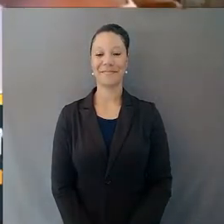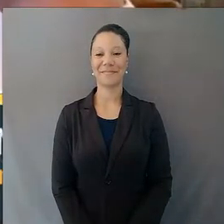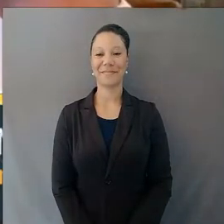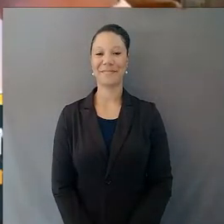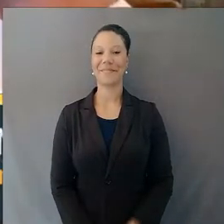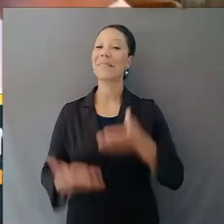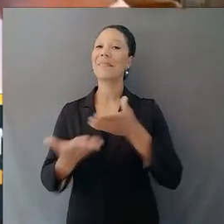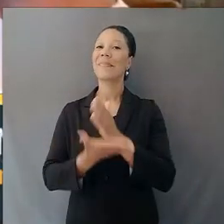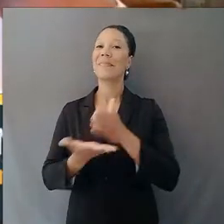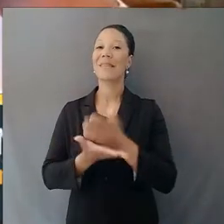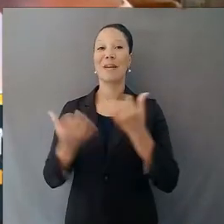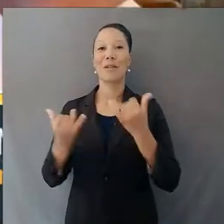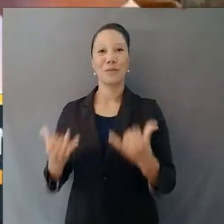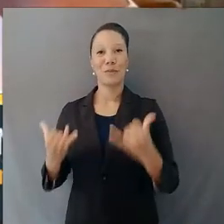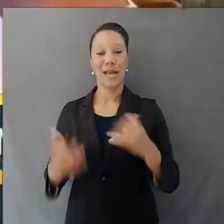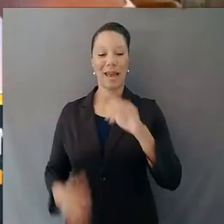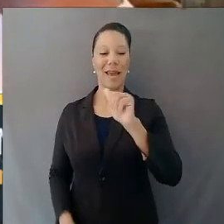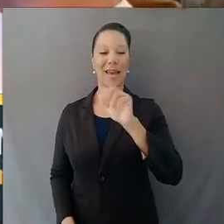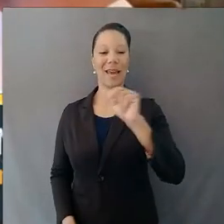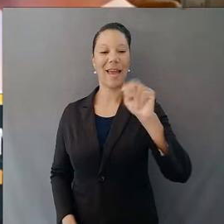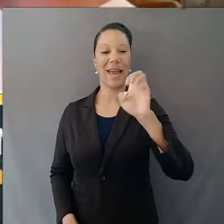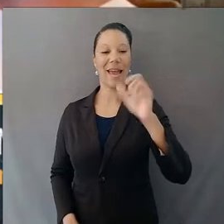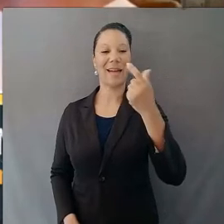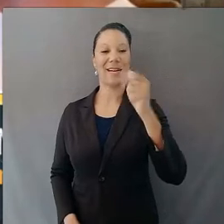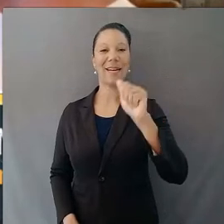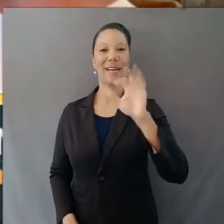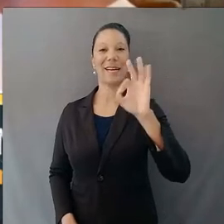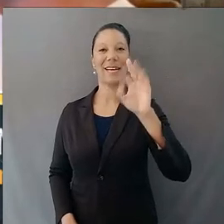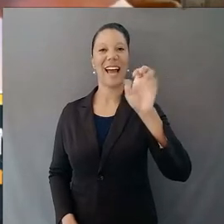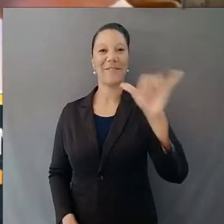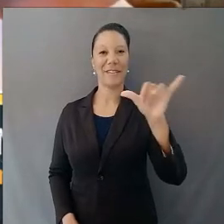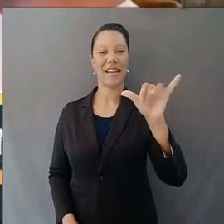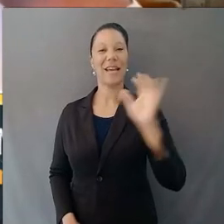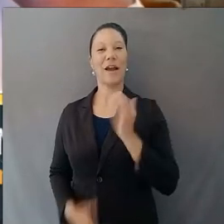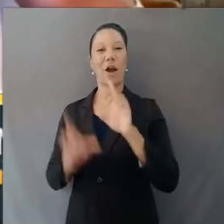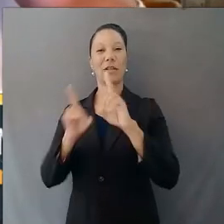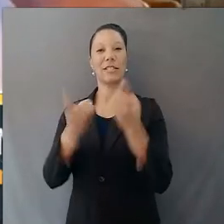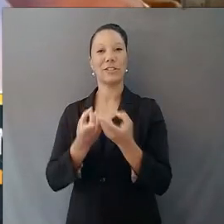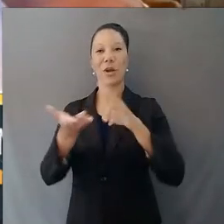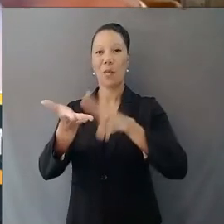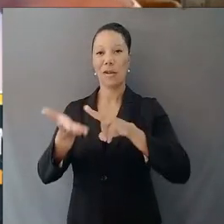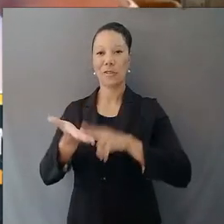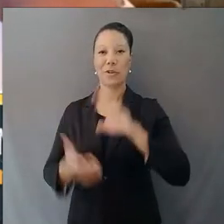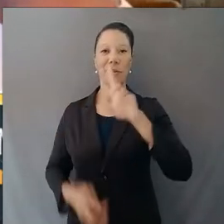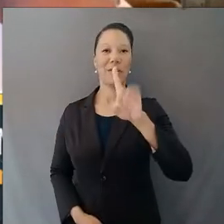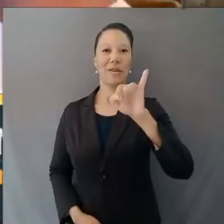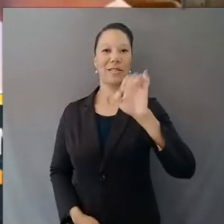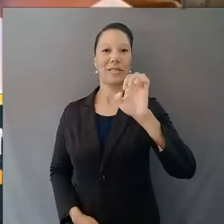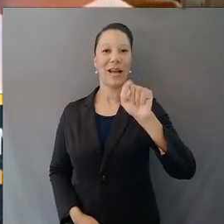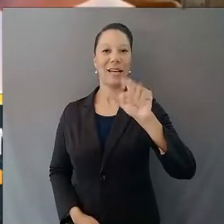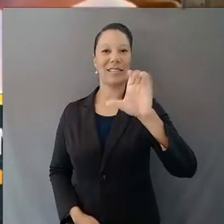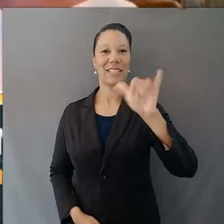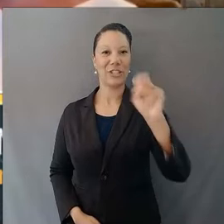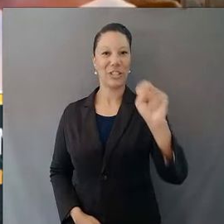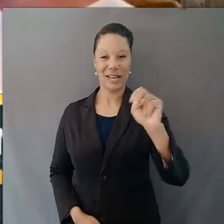All right, today we have Miss Ann Gaffney. She's our district registered dietitian. Hi, Ann. Hi, Xanthi. Good